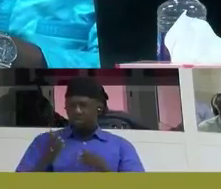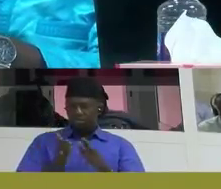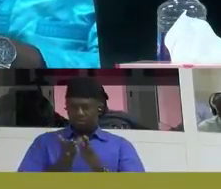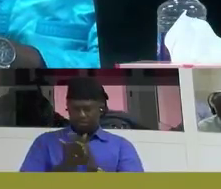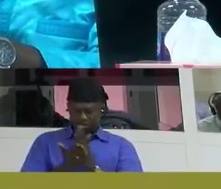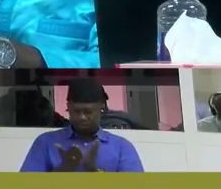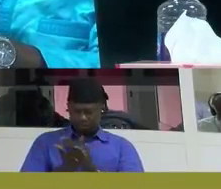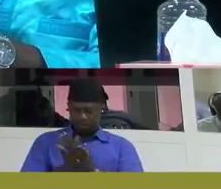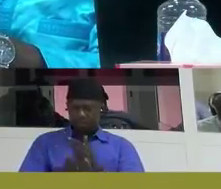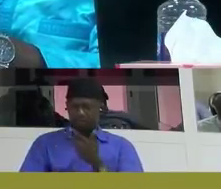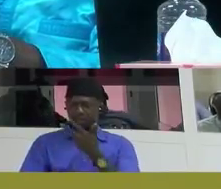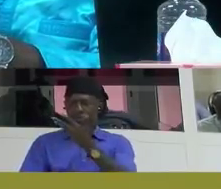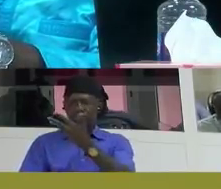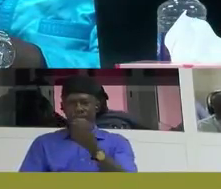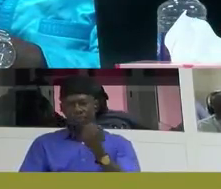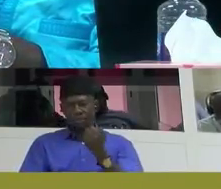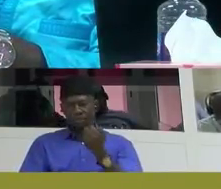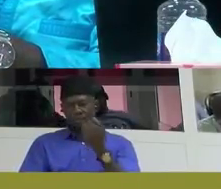book.